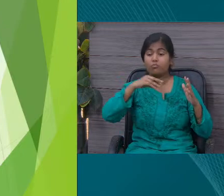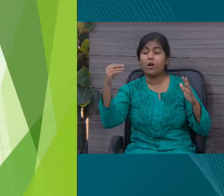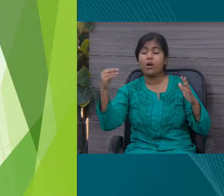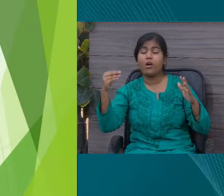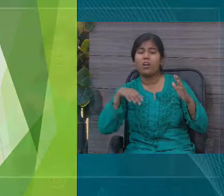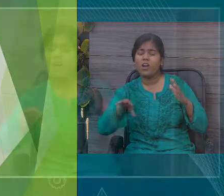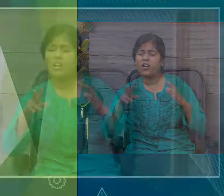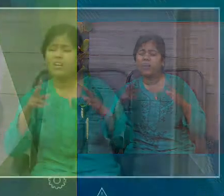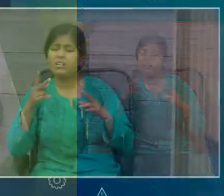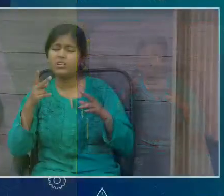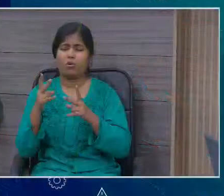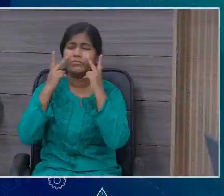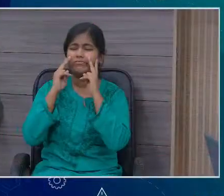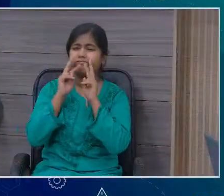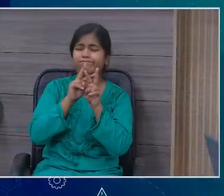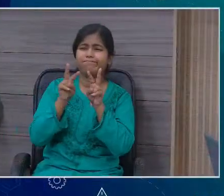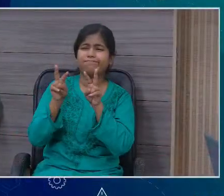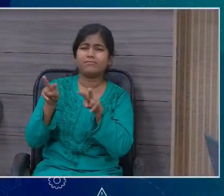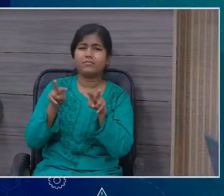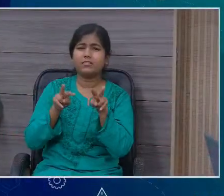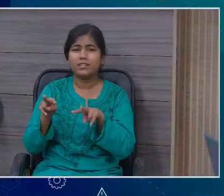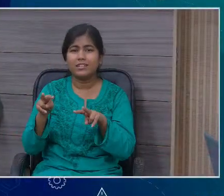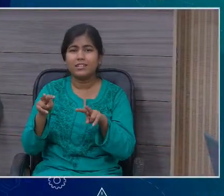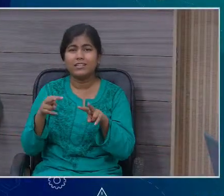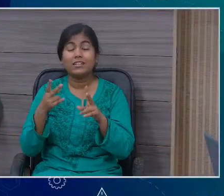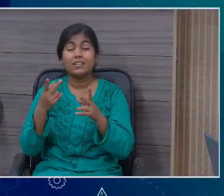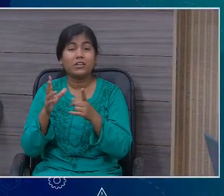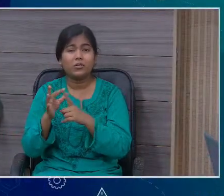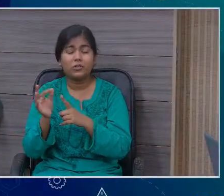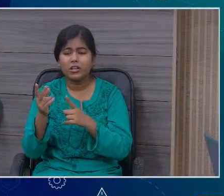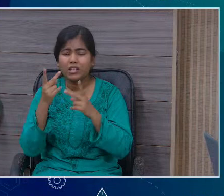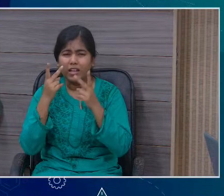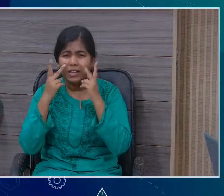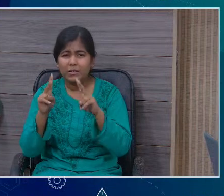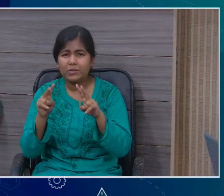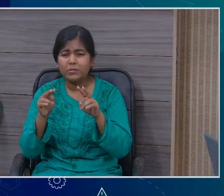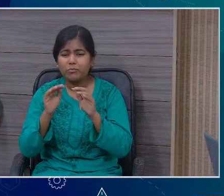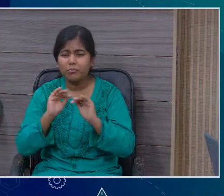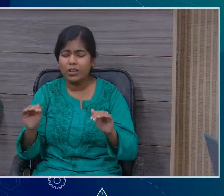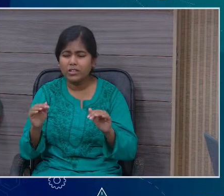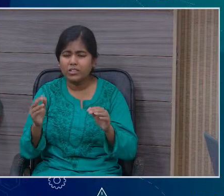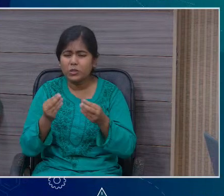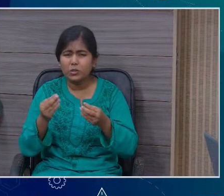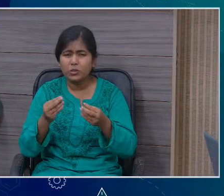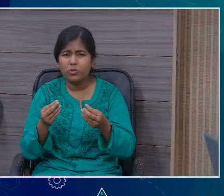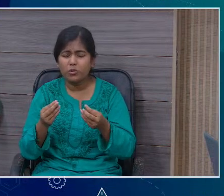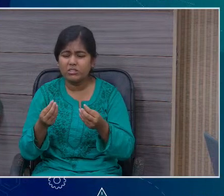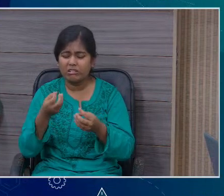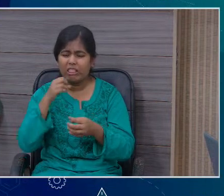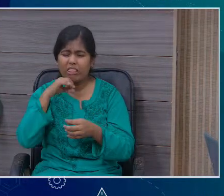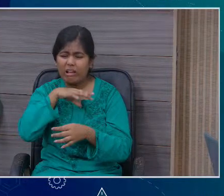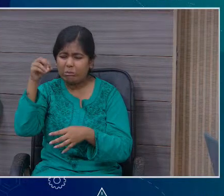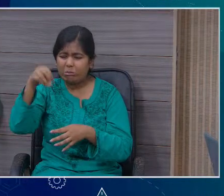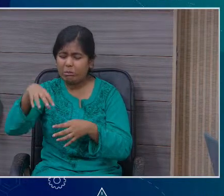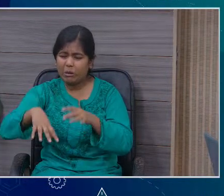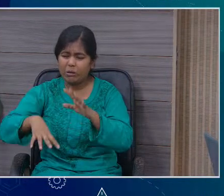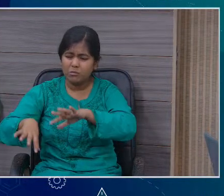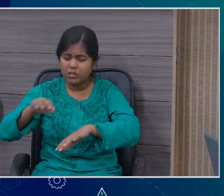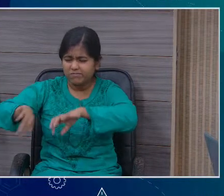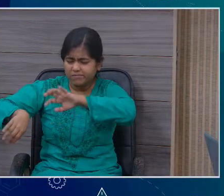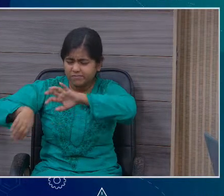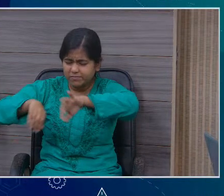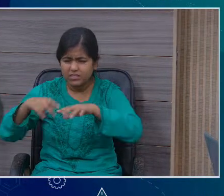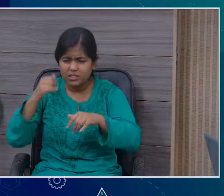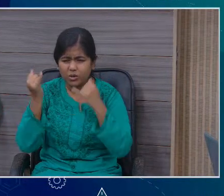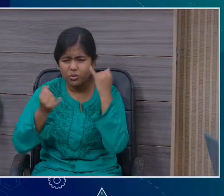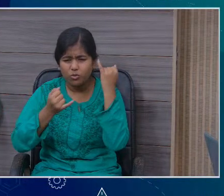child. He sees the child, that the child is searching something in the trash. And out of curiosity, he asks the child